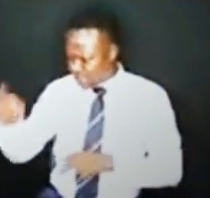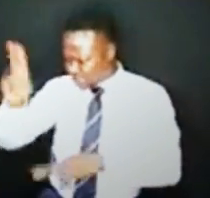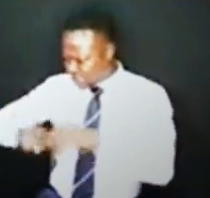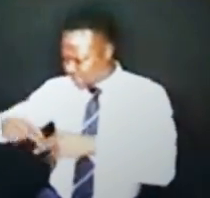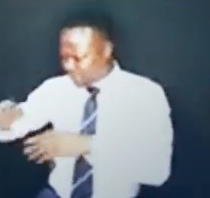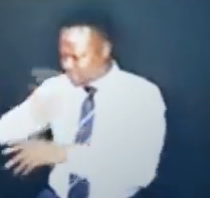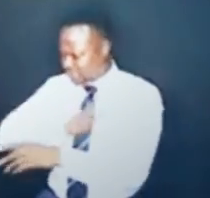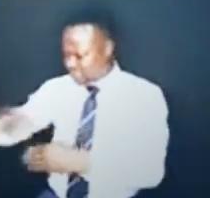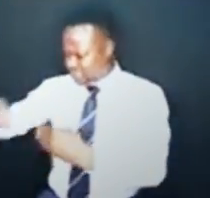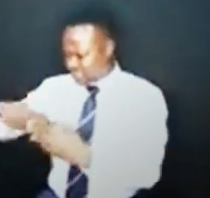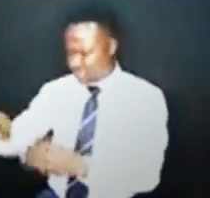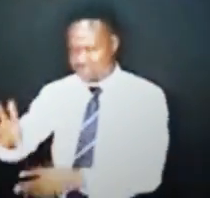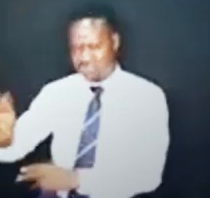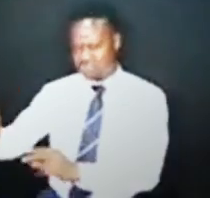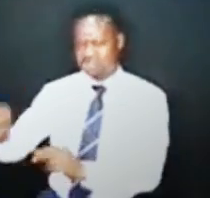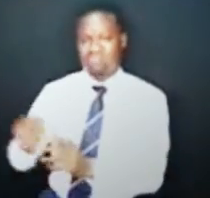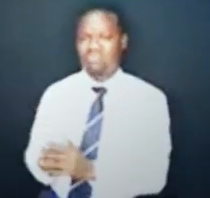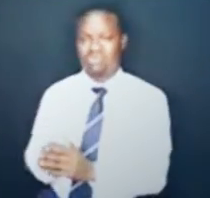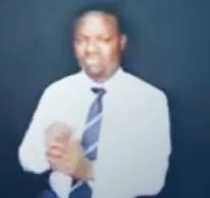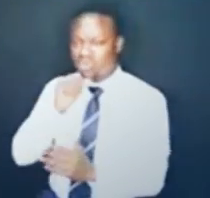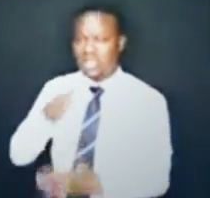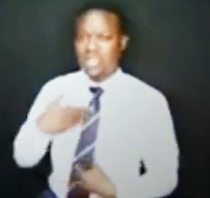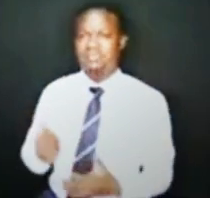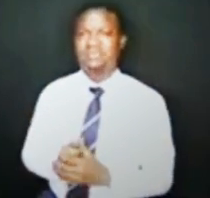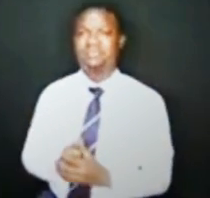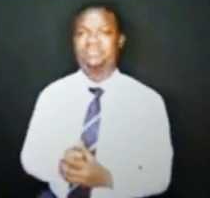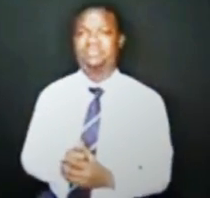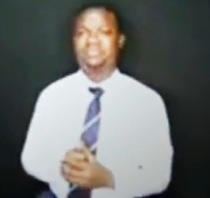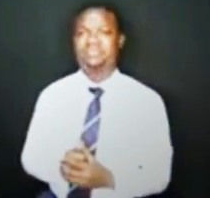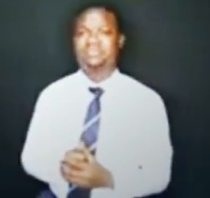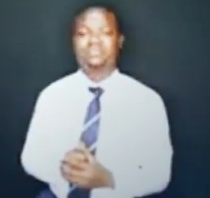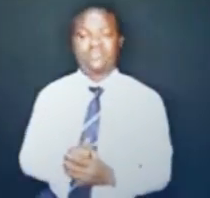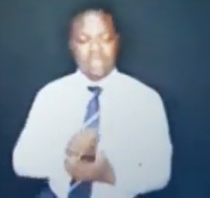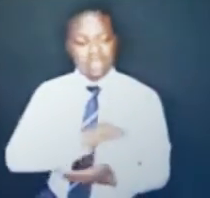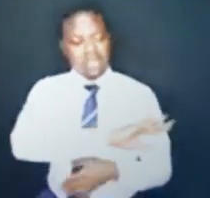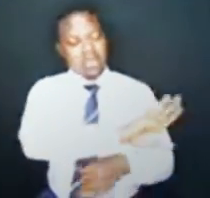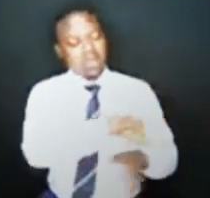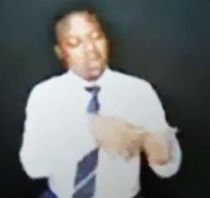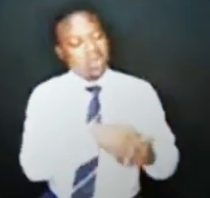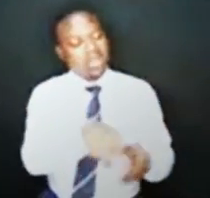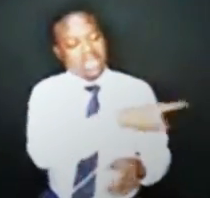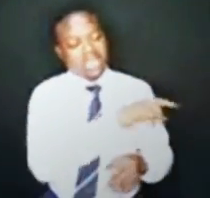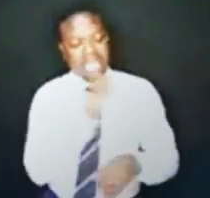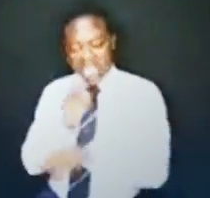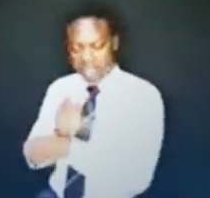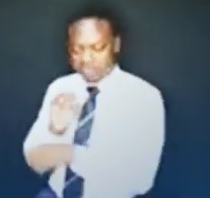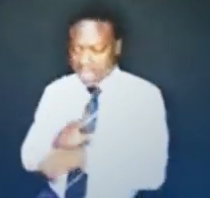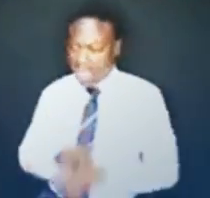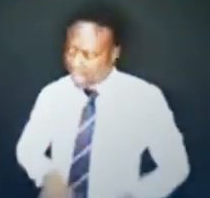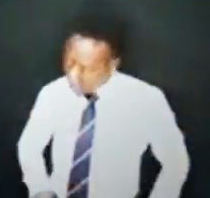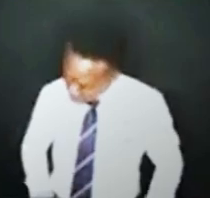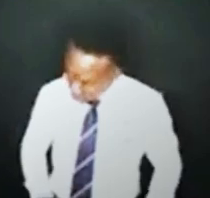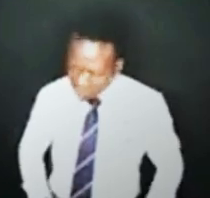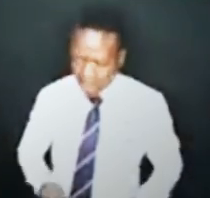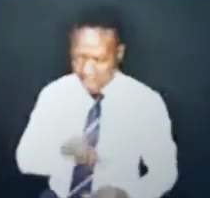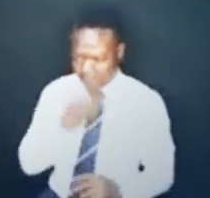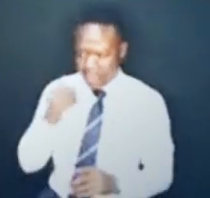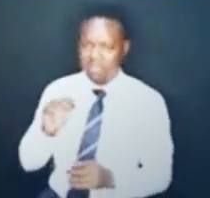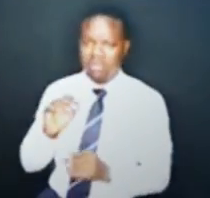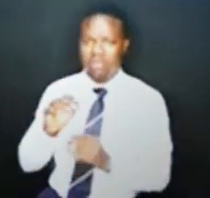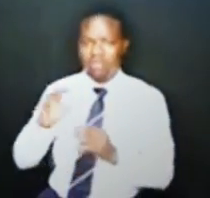him, have a pole set up reaching to a height of 50 cubits and ask the